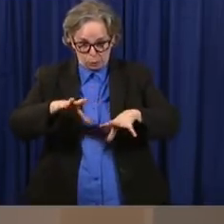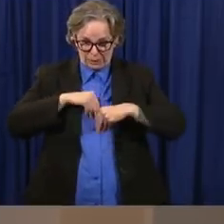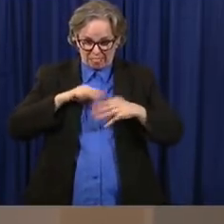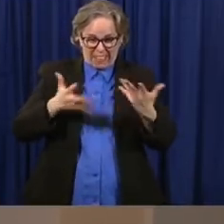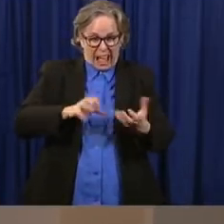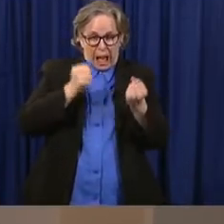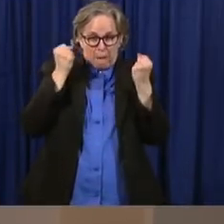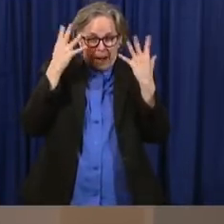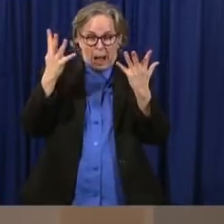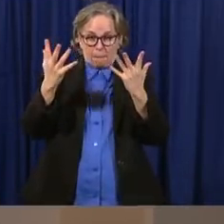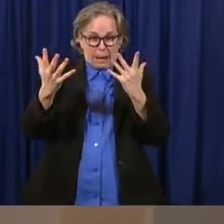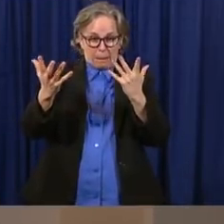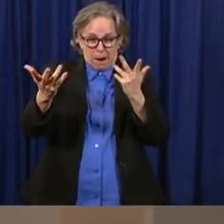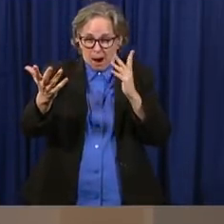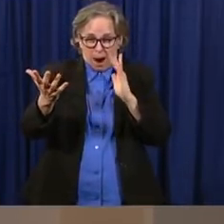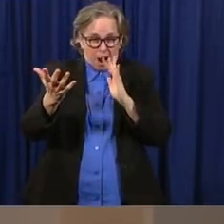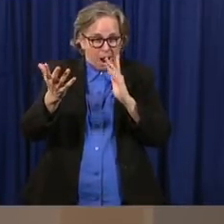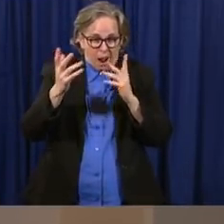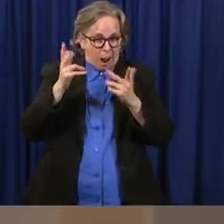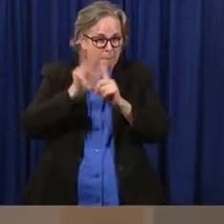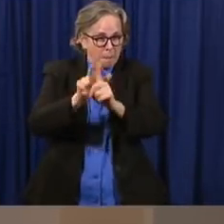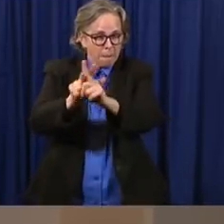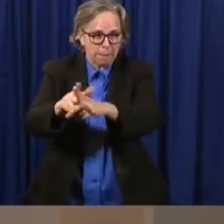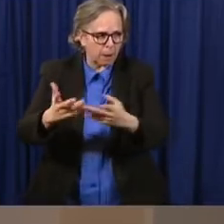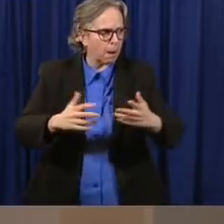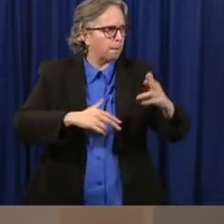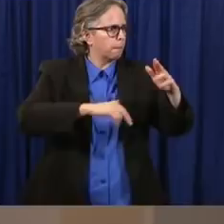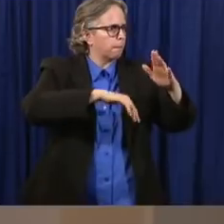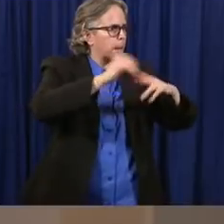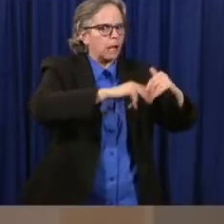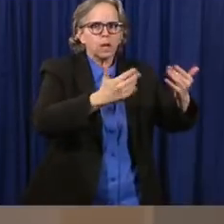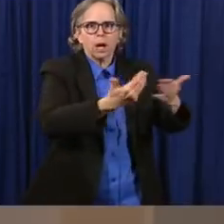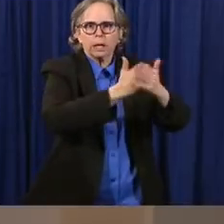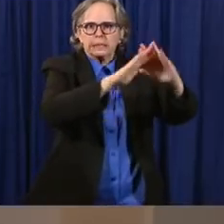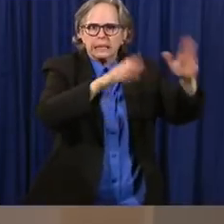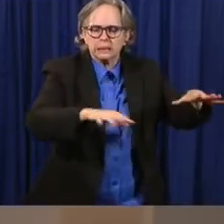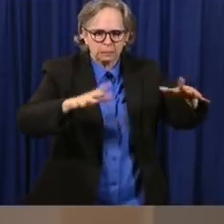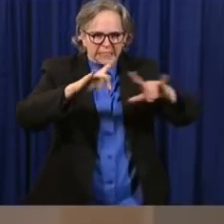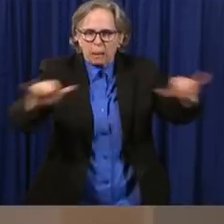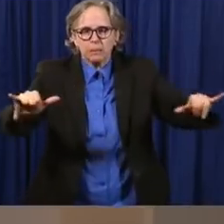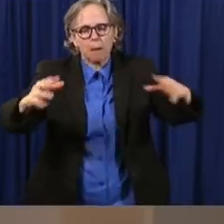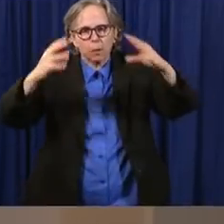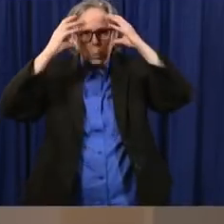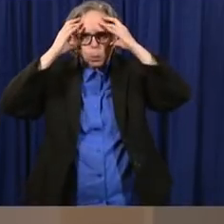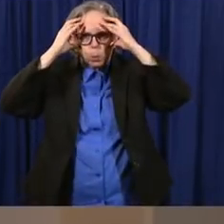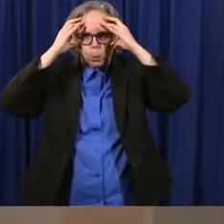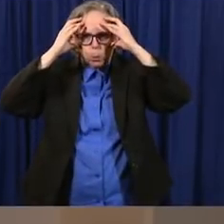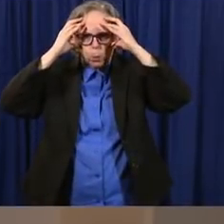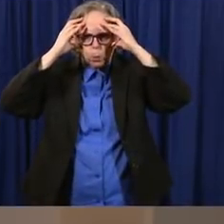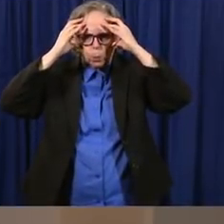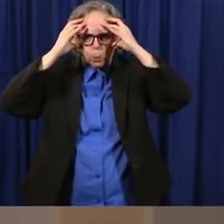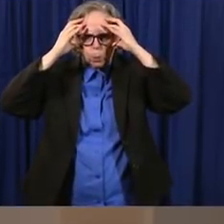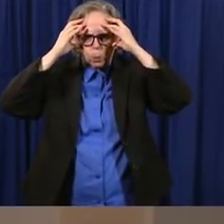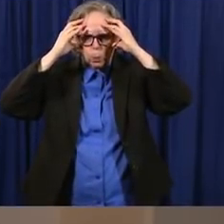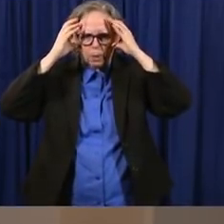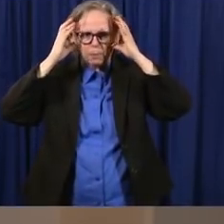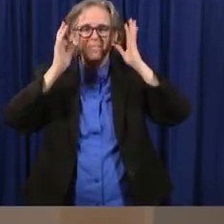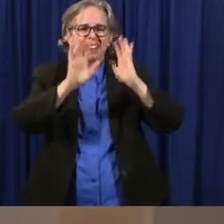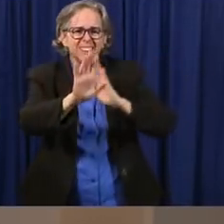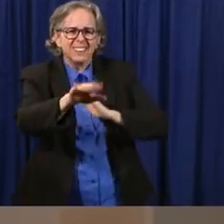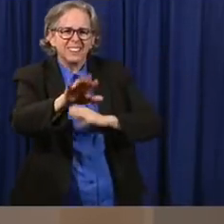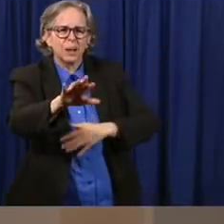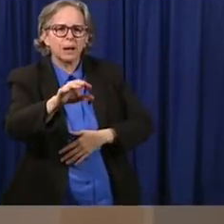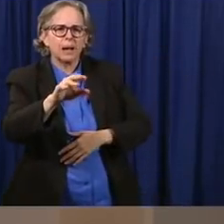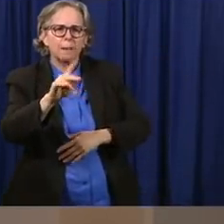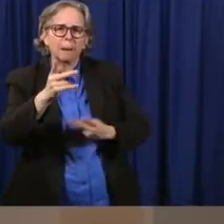time. Yeah, and thank you so much. Just people that are watching, they just wanna hear something maybe more specific. You know what I mean?